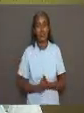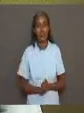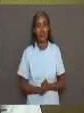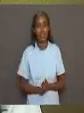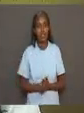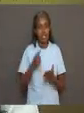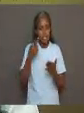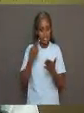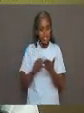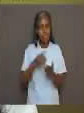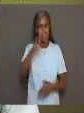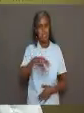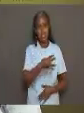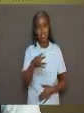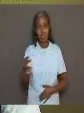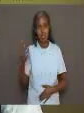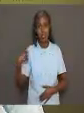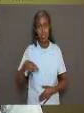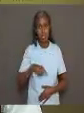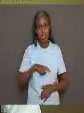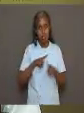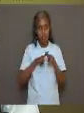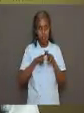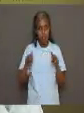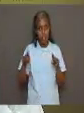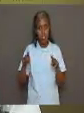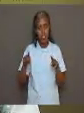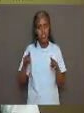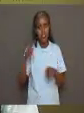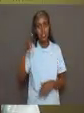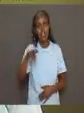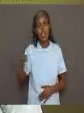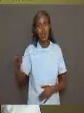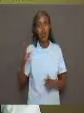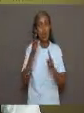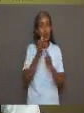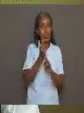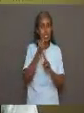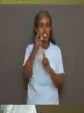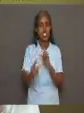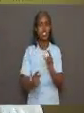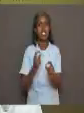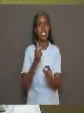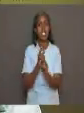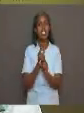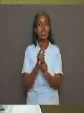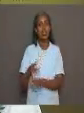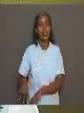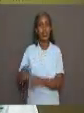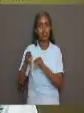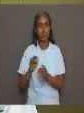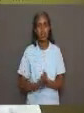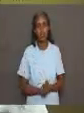In this table, our variate row contains the ages of the